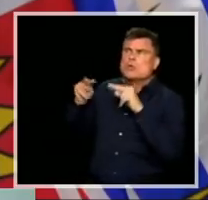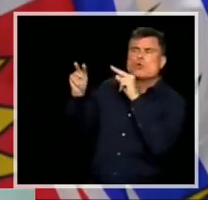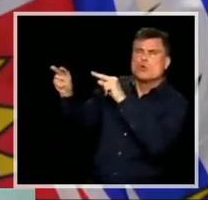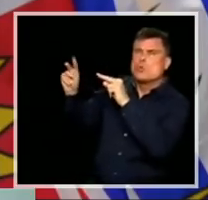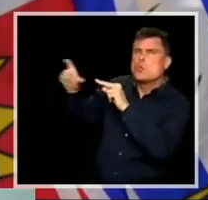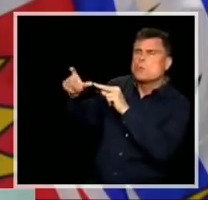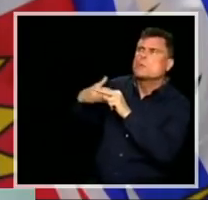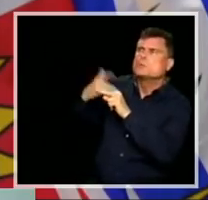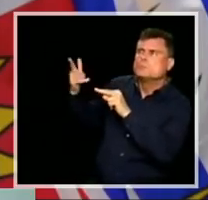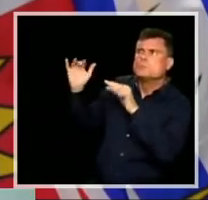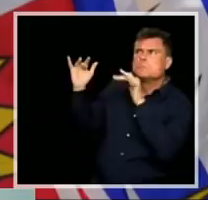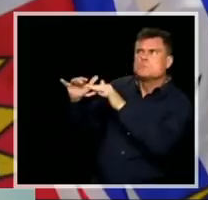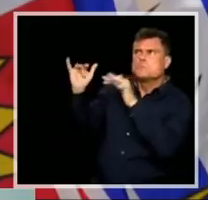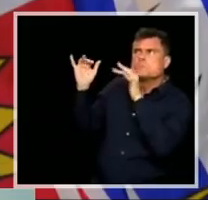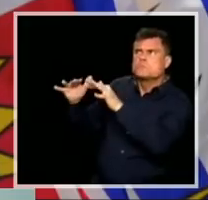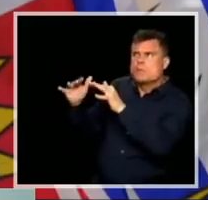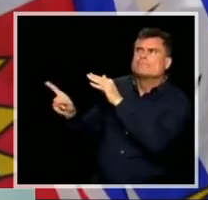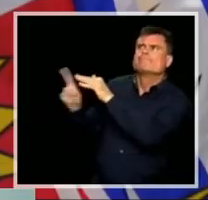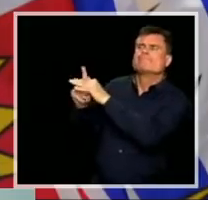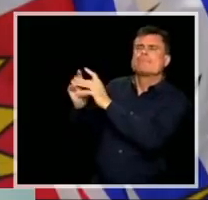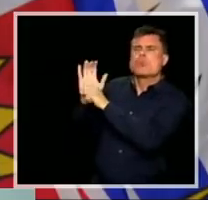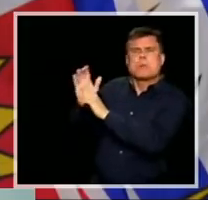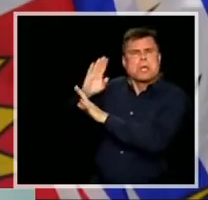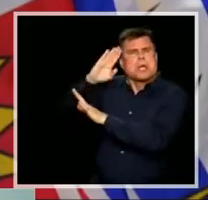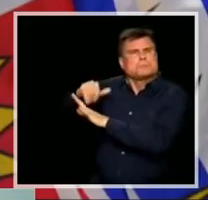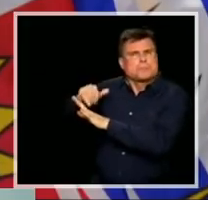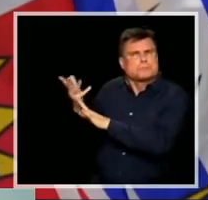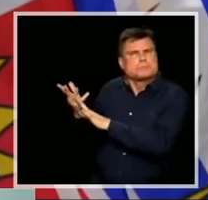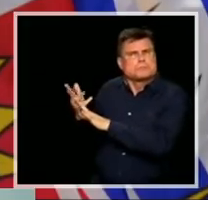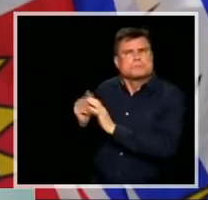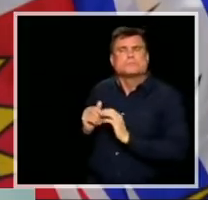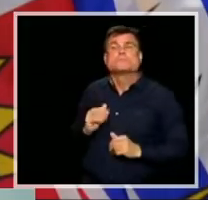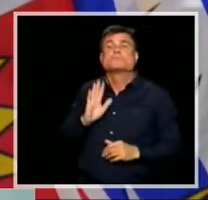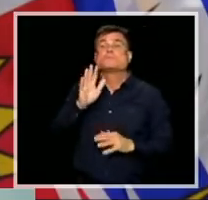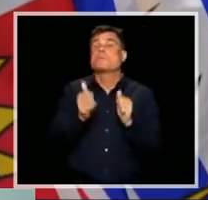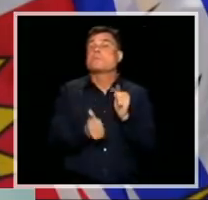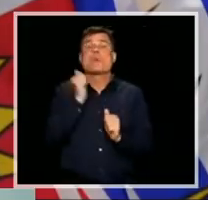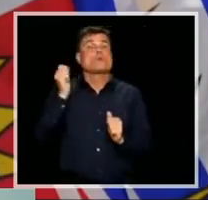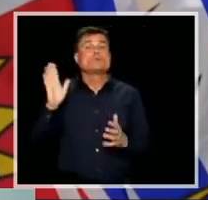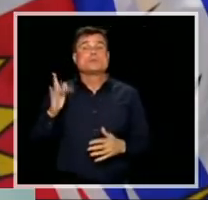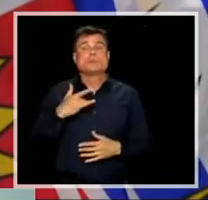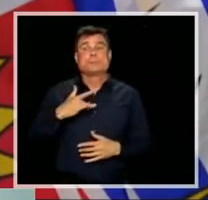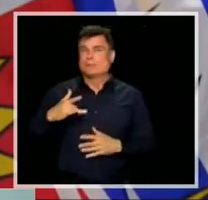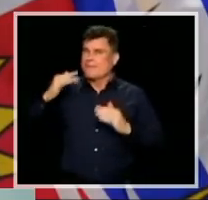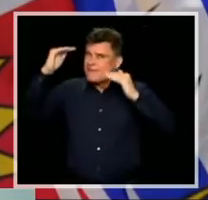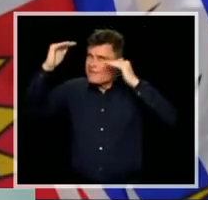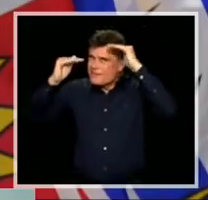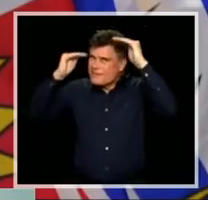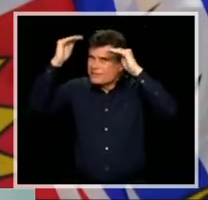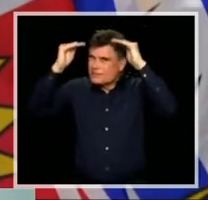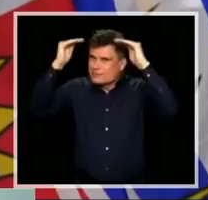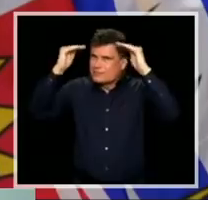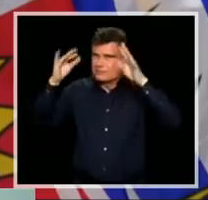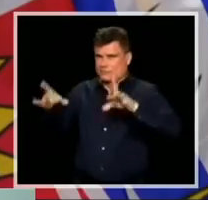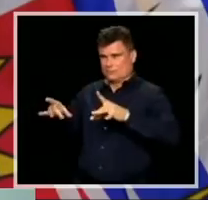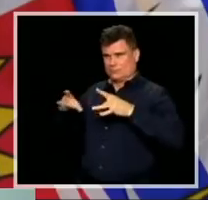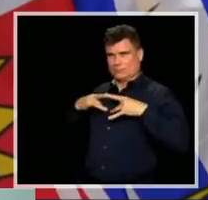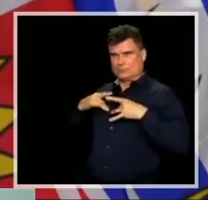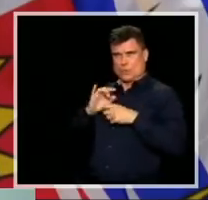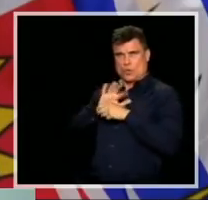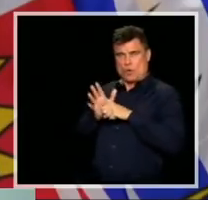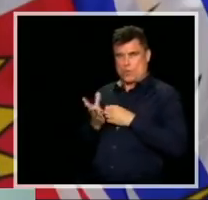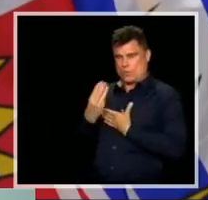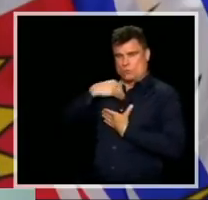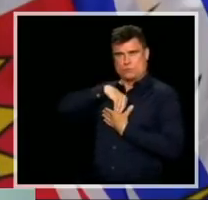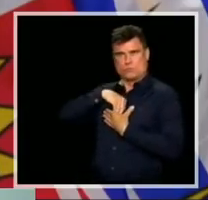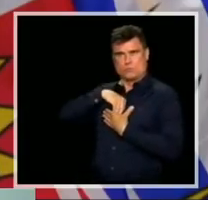be anxiety-provoking and exciting for a lot of people in the coming weeks. And I think Monday and Tuesday are going to be